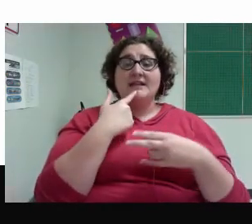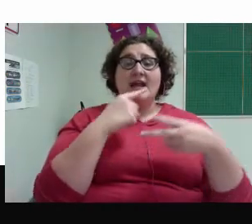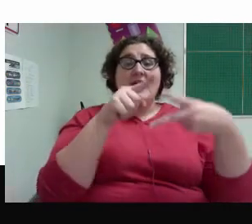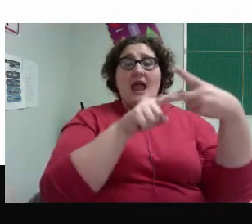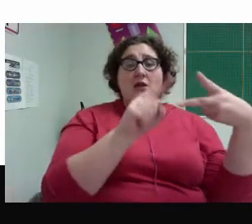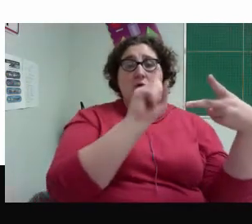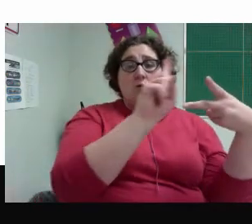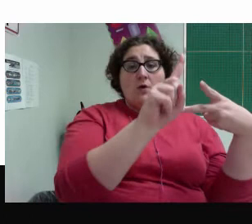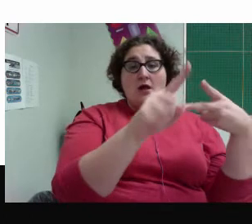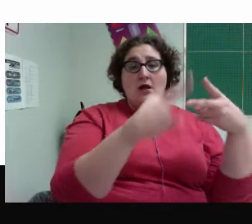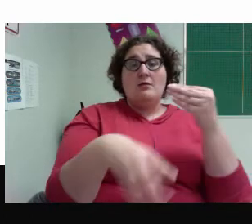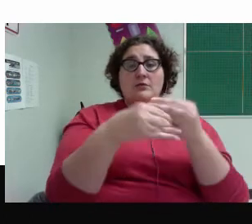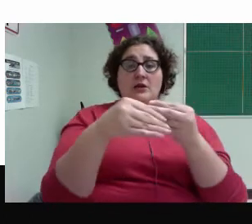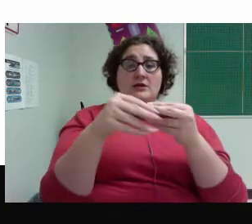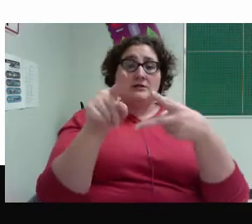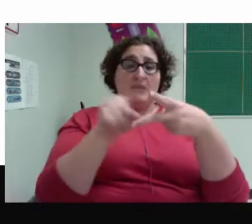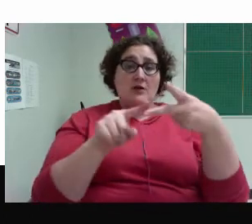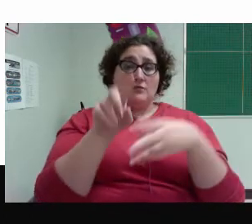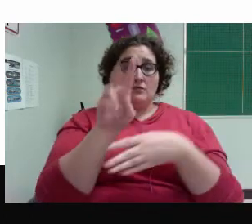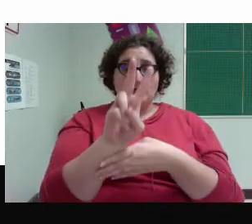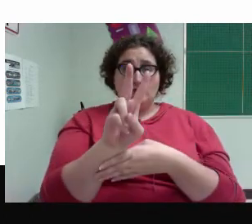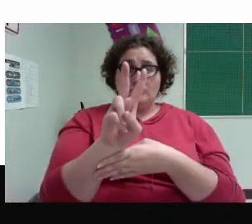angle 1 plus angle 2